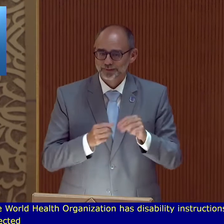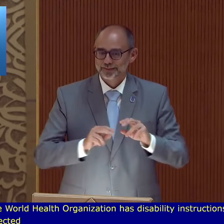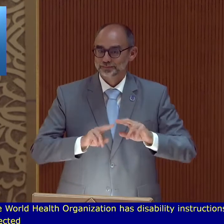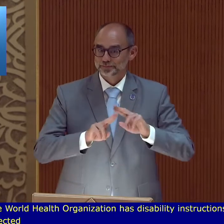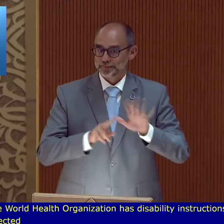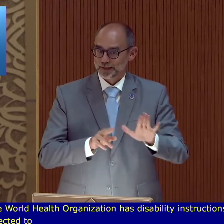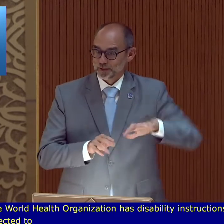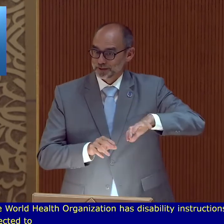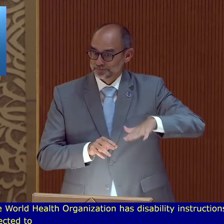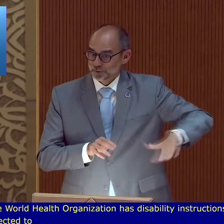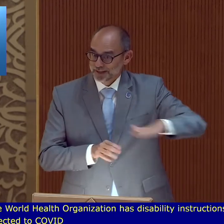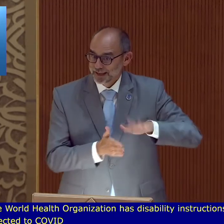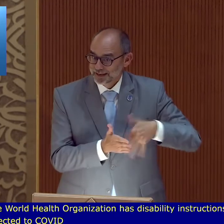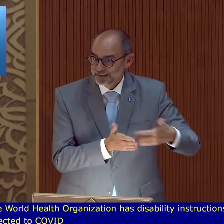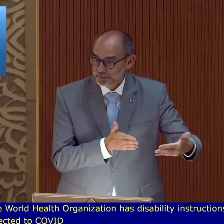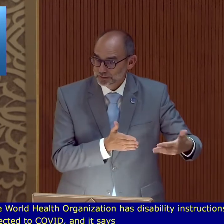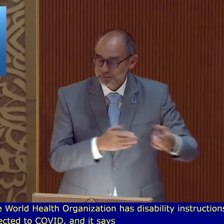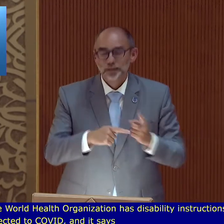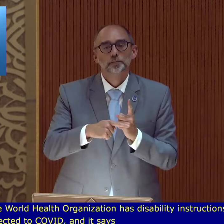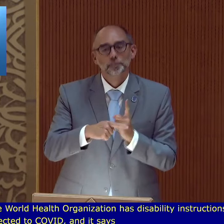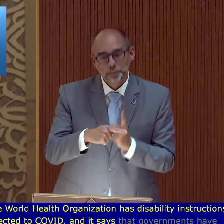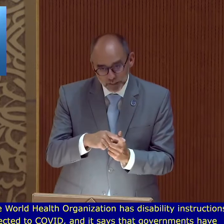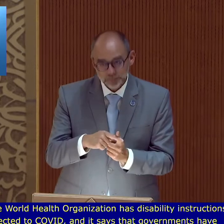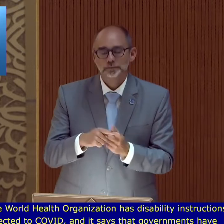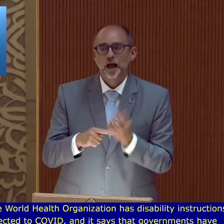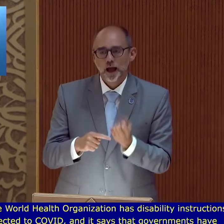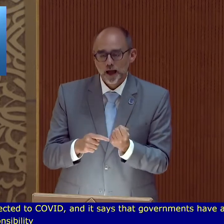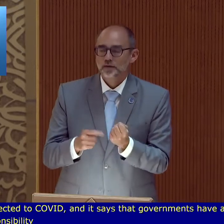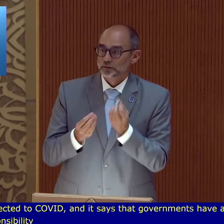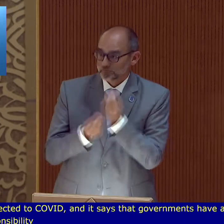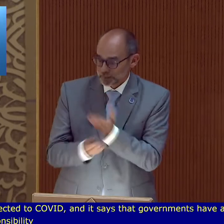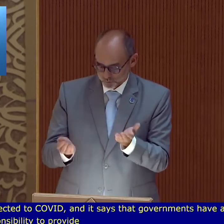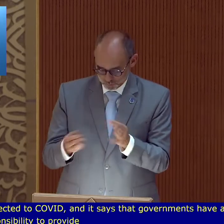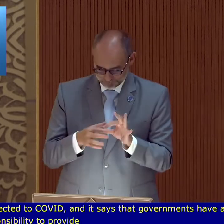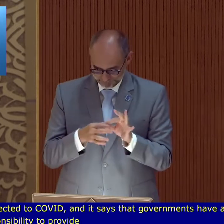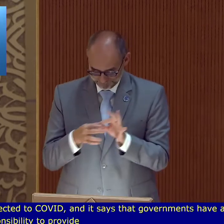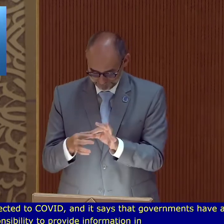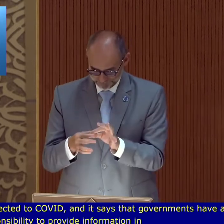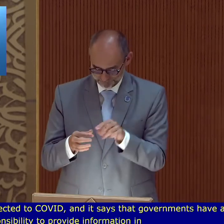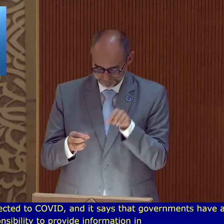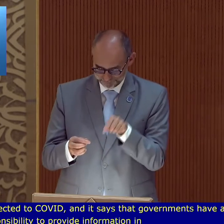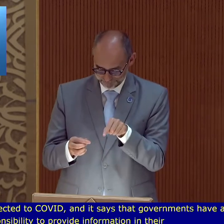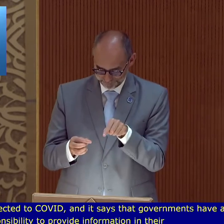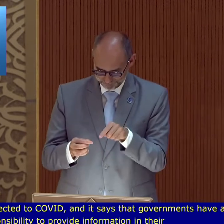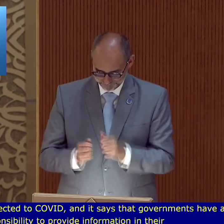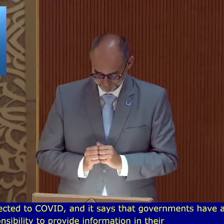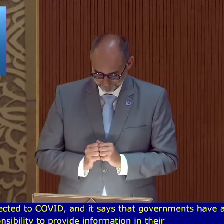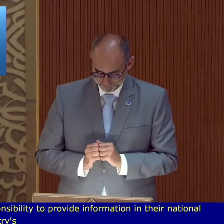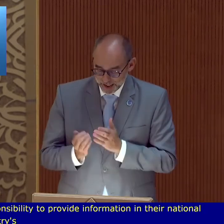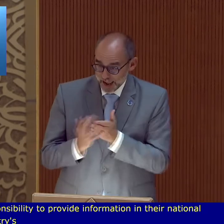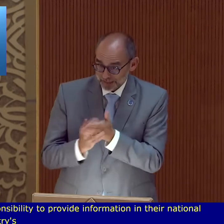a responsibility to provide information in their national country's sign language. And